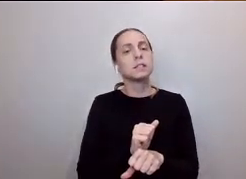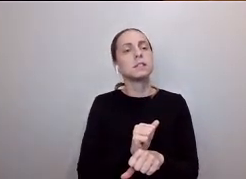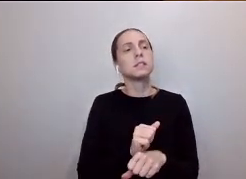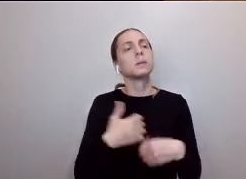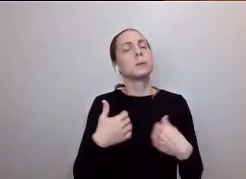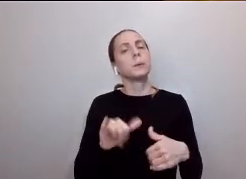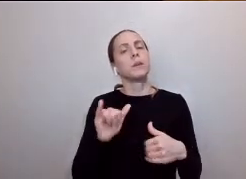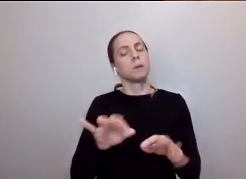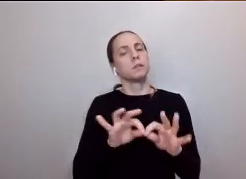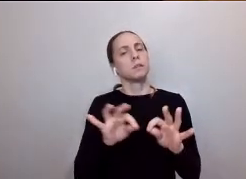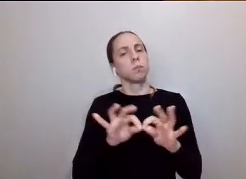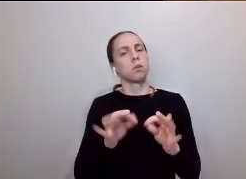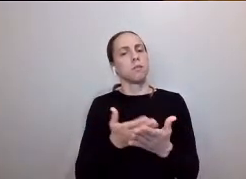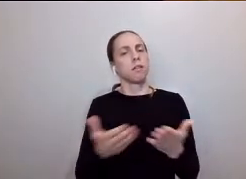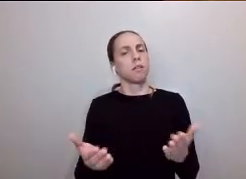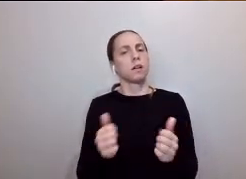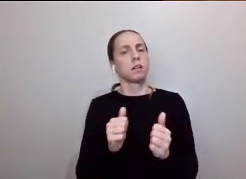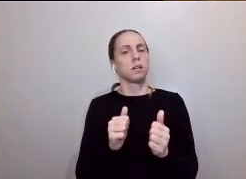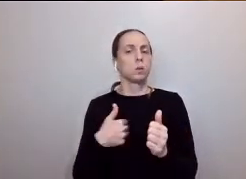should be sensitive to.